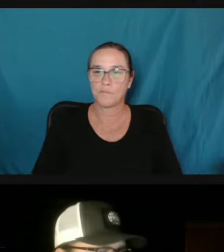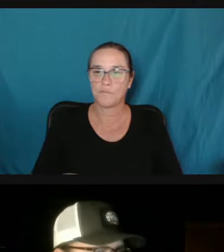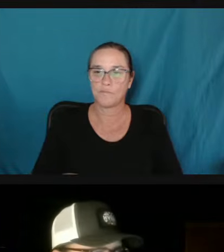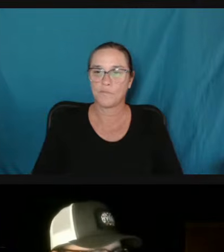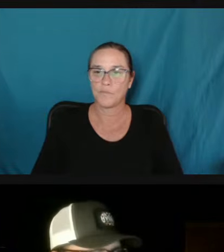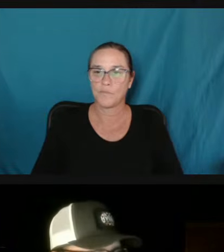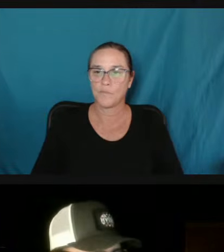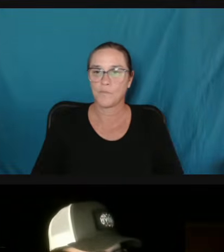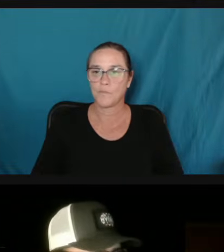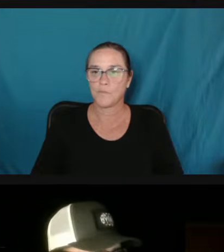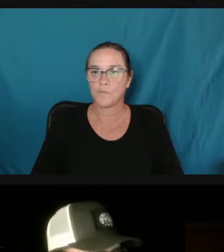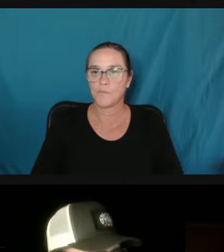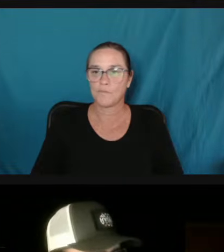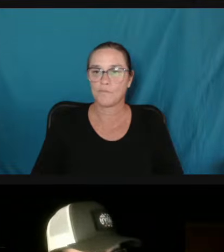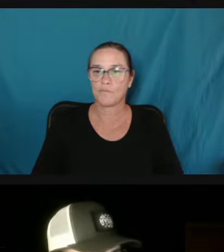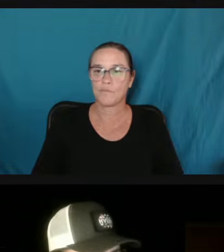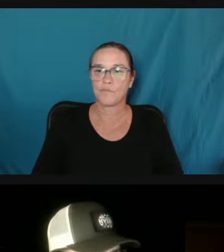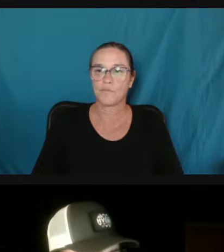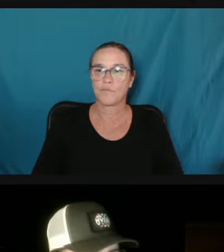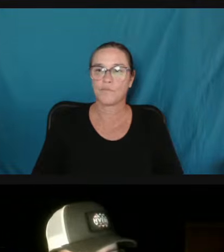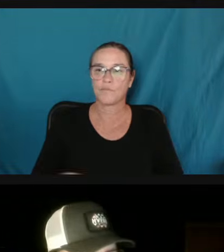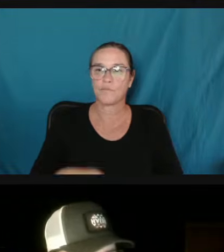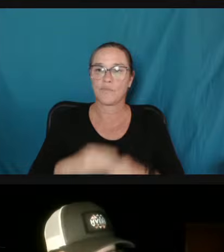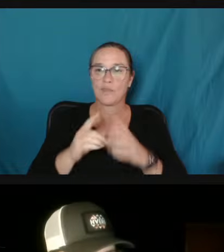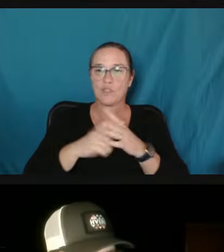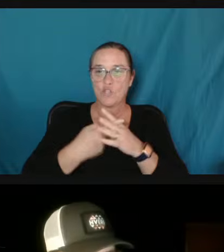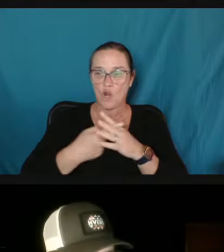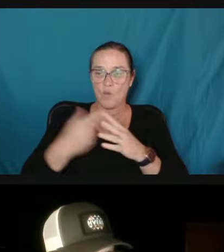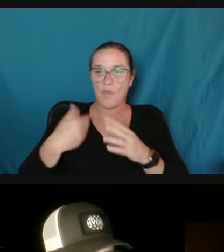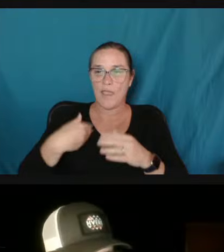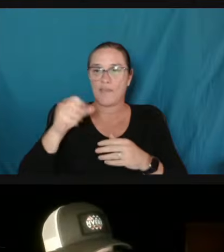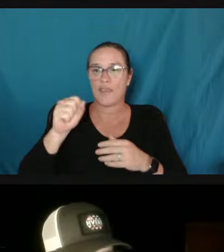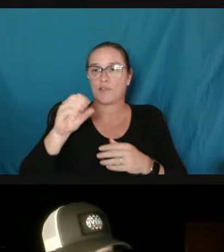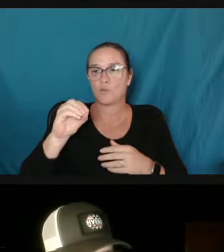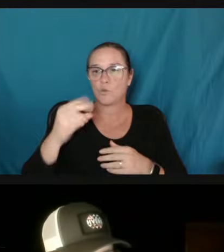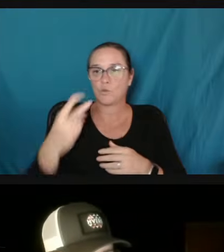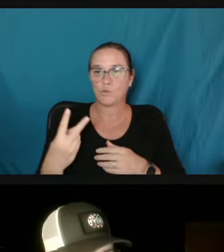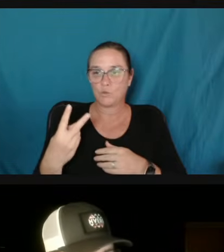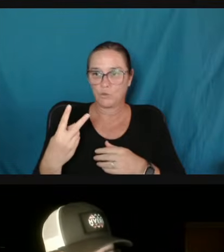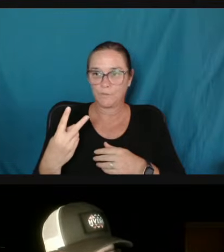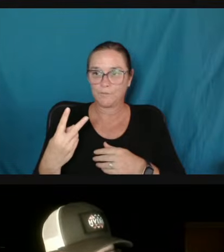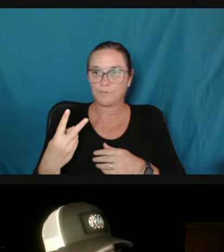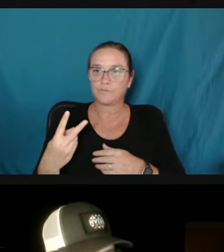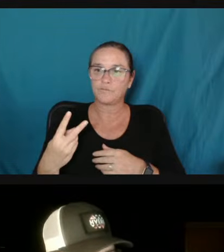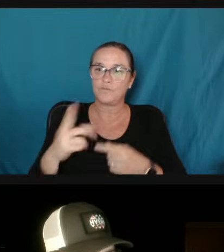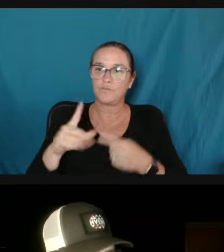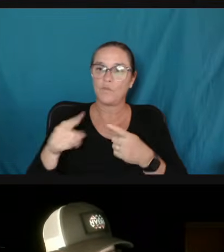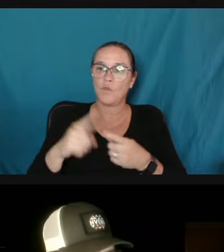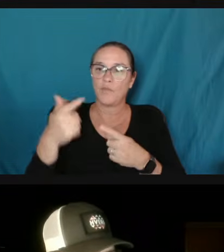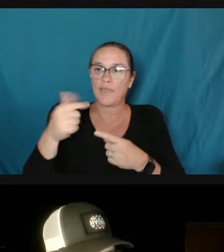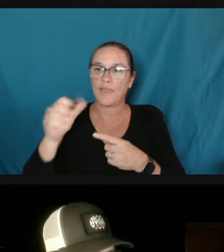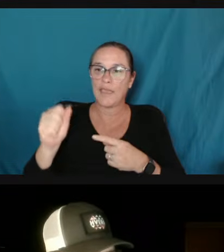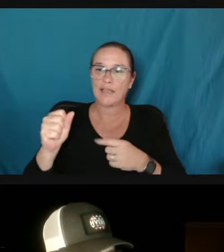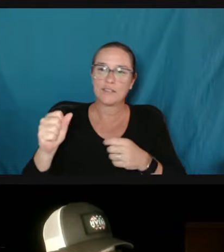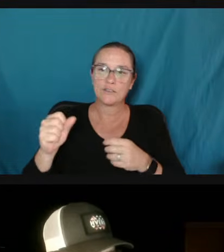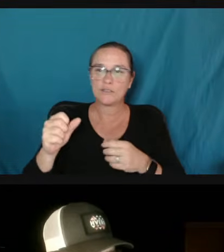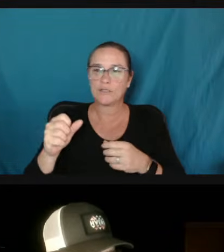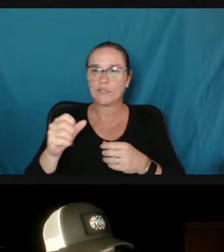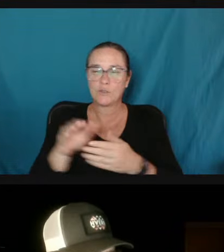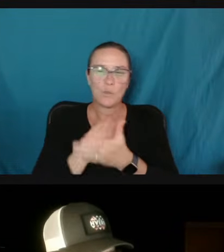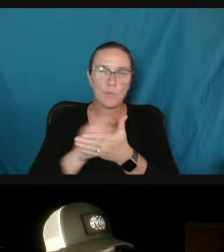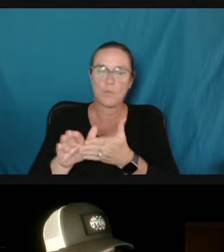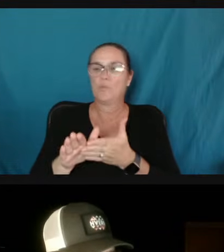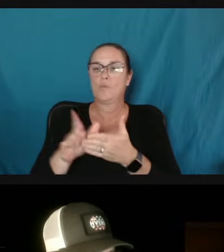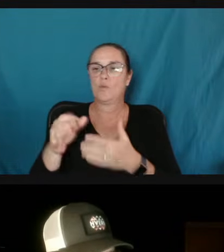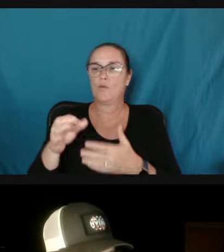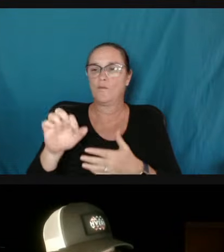So we have to start SO2 layer. So the gas, when it comes out in its pure form, is blowing here to the